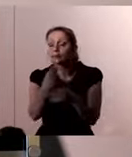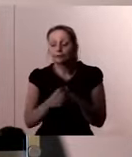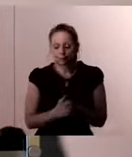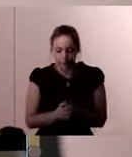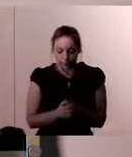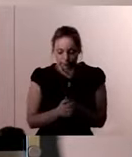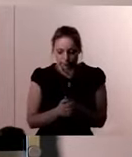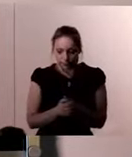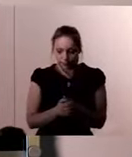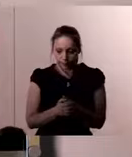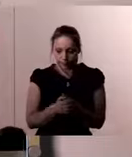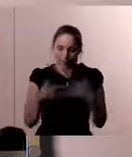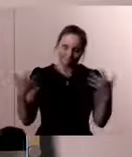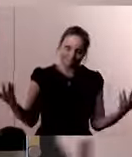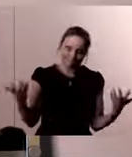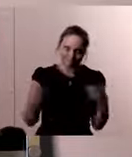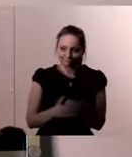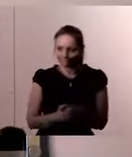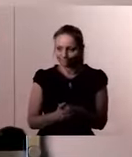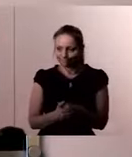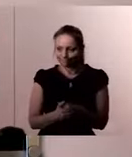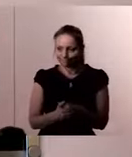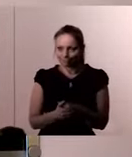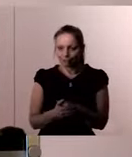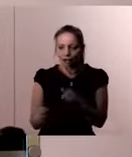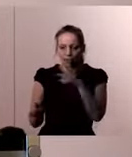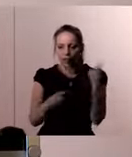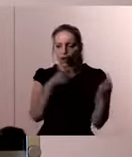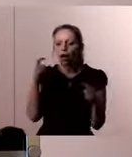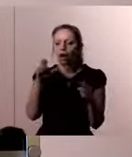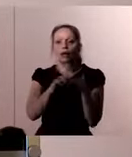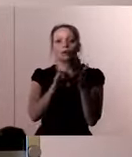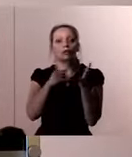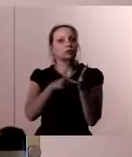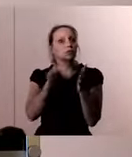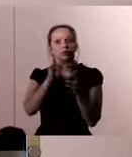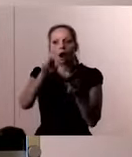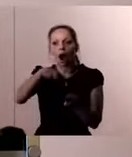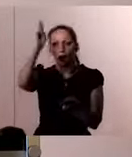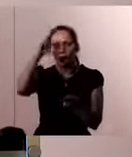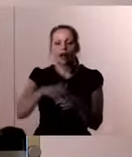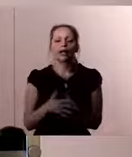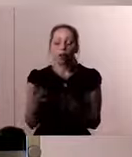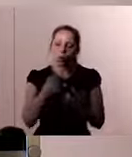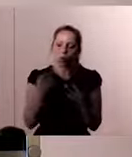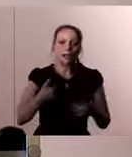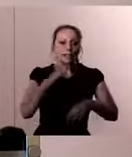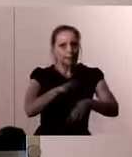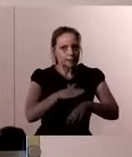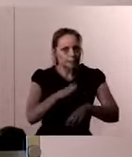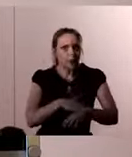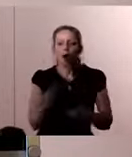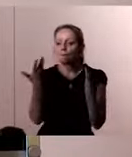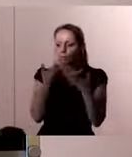So the cost of being lied to can be very high. We can waste our time, we can lose